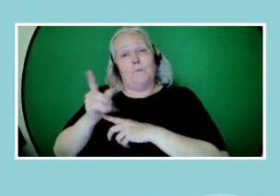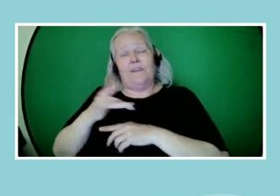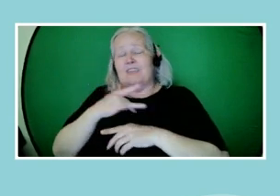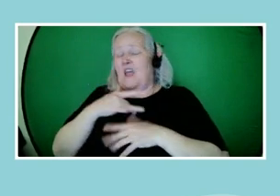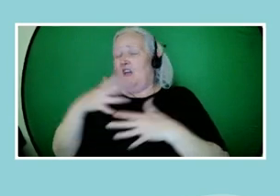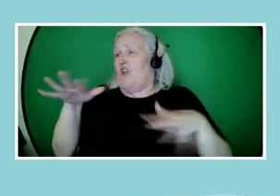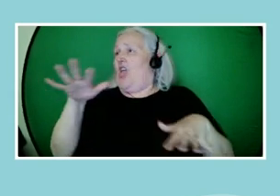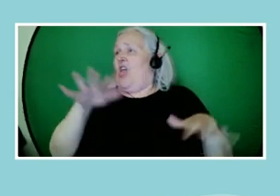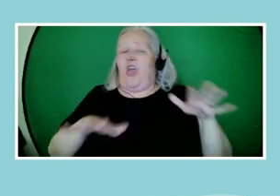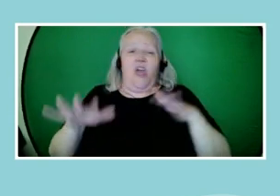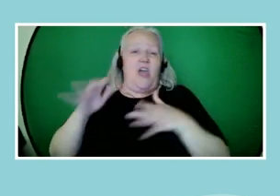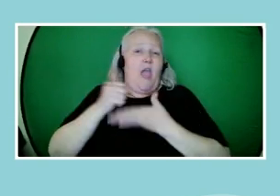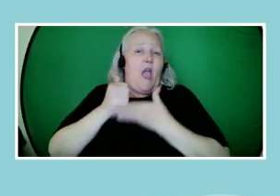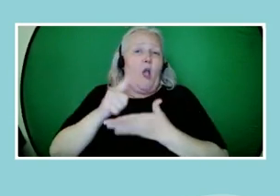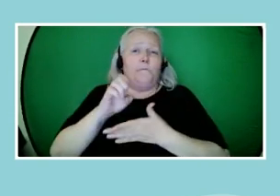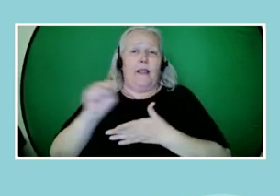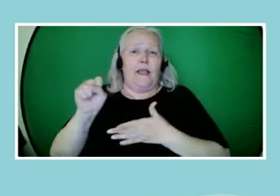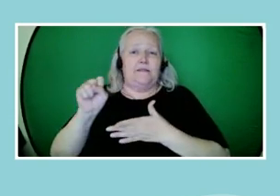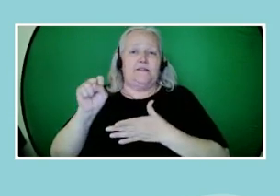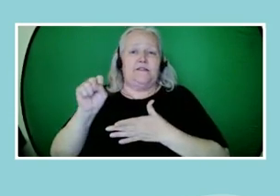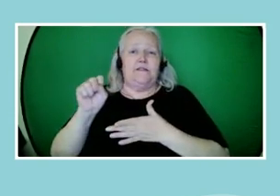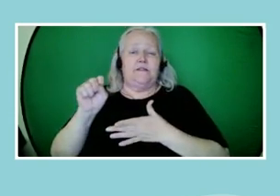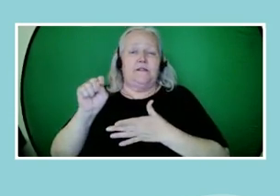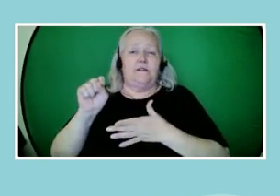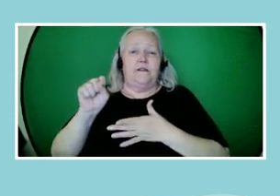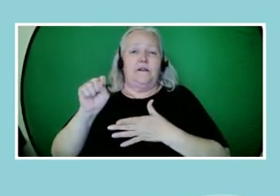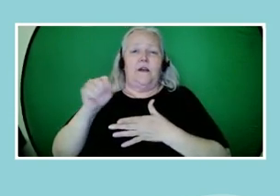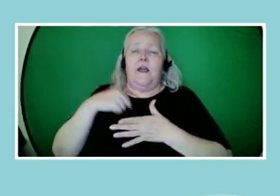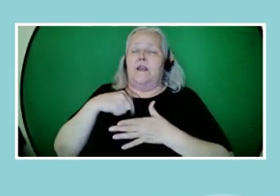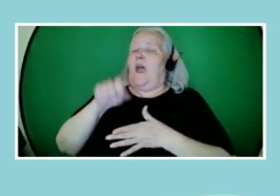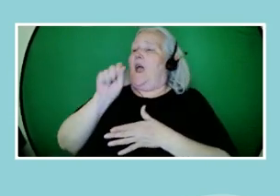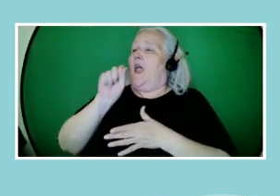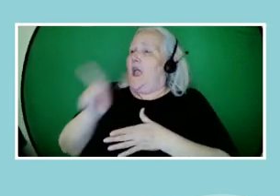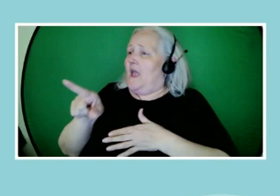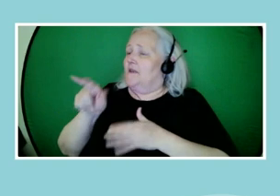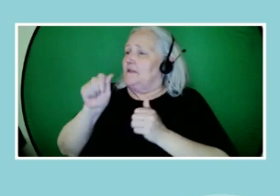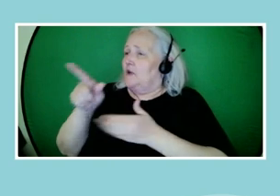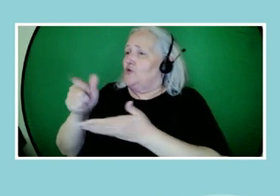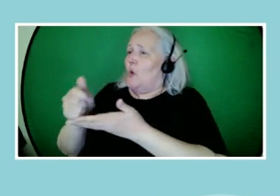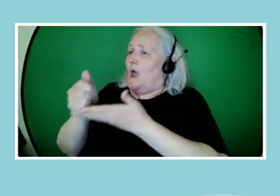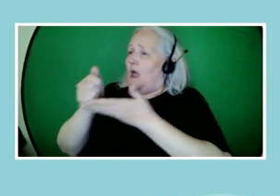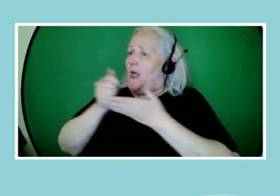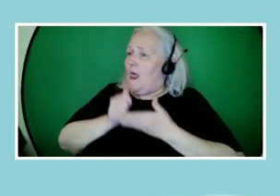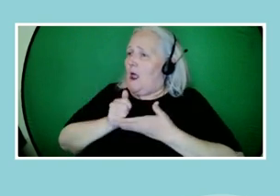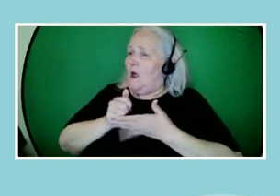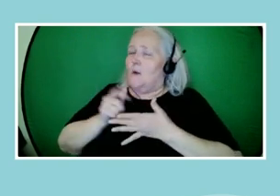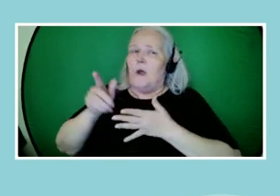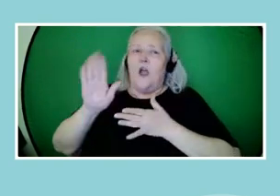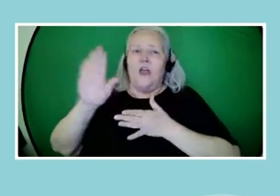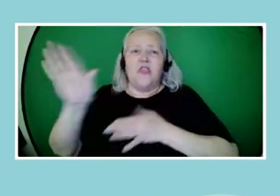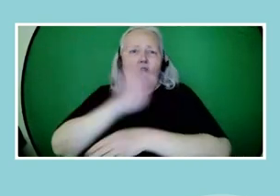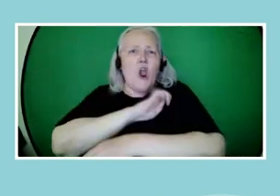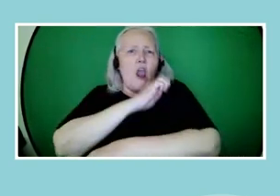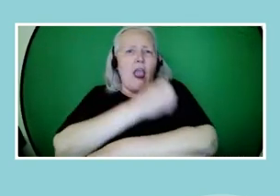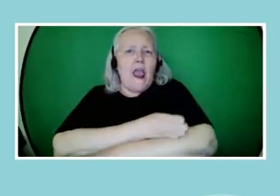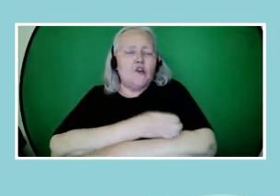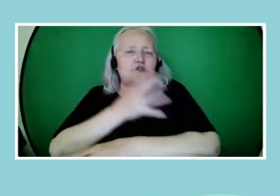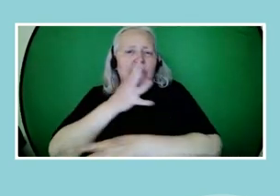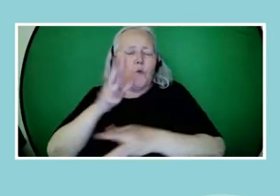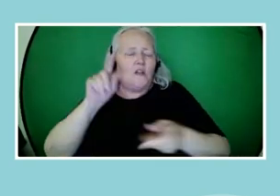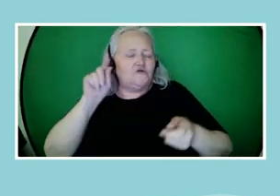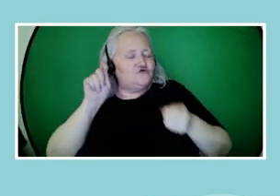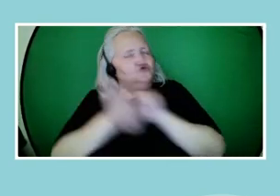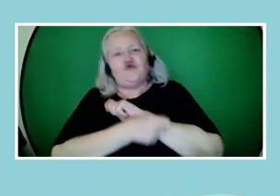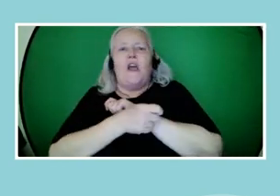sudden can like completely change that energy by being asked to be helpful. So if I'm